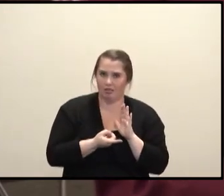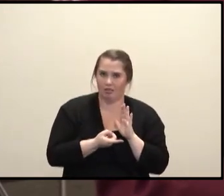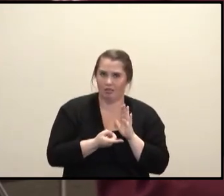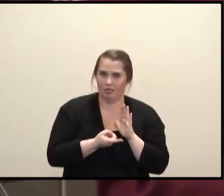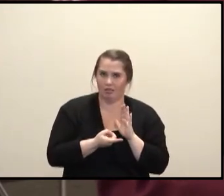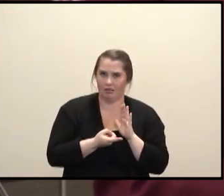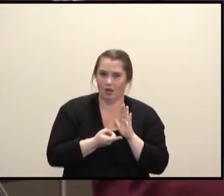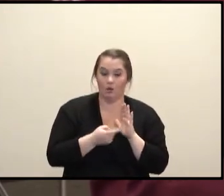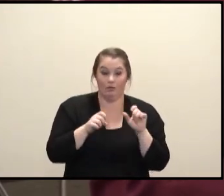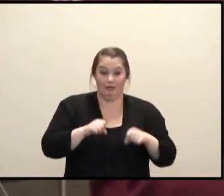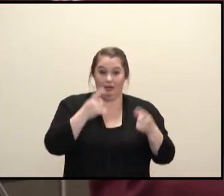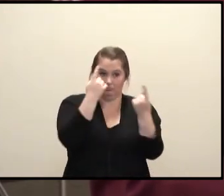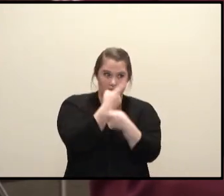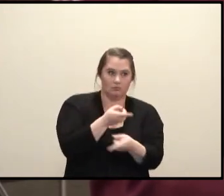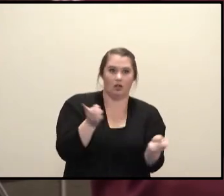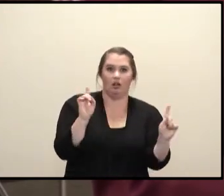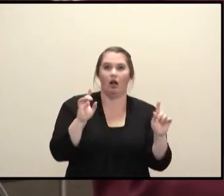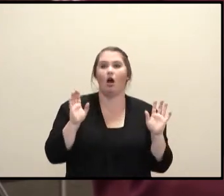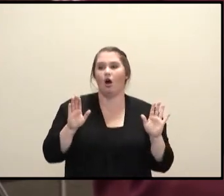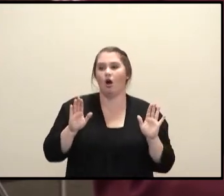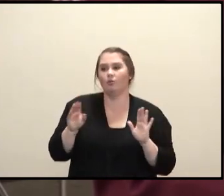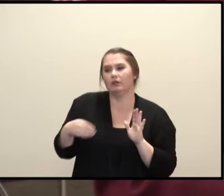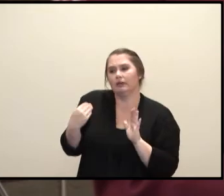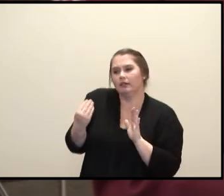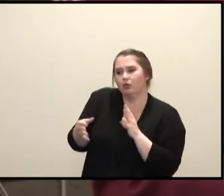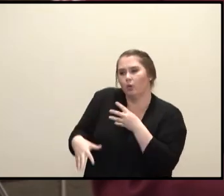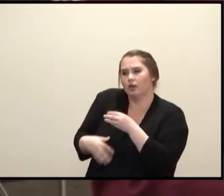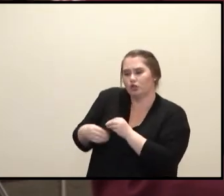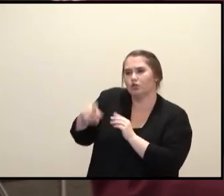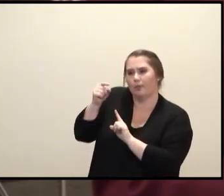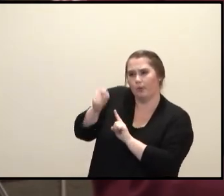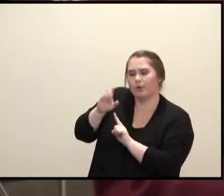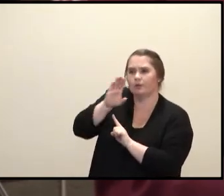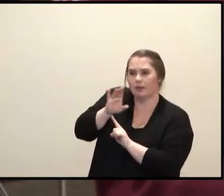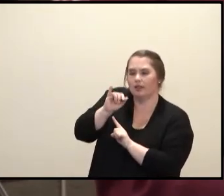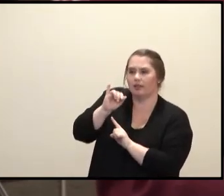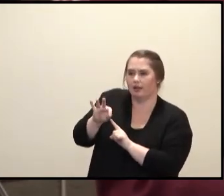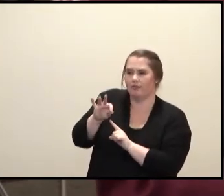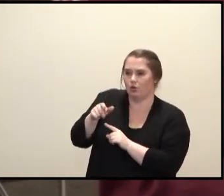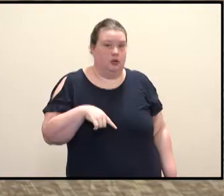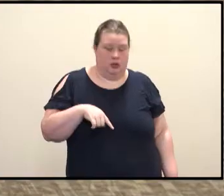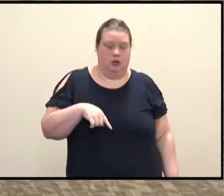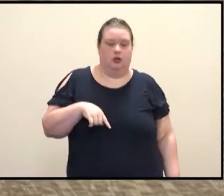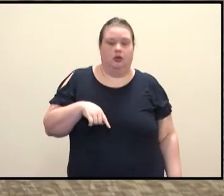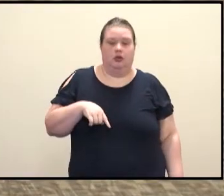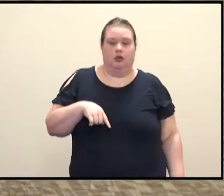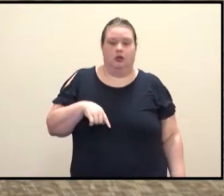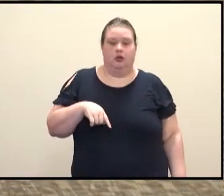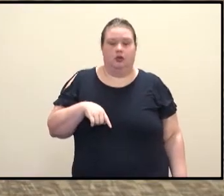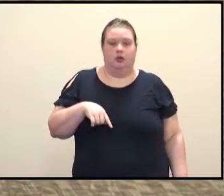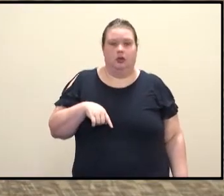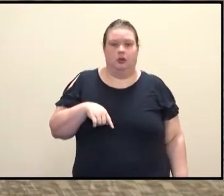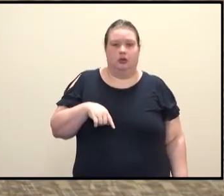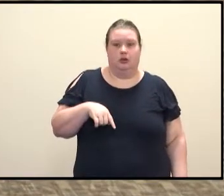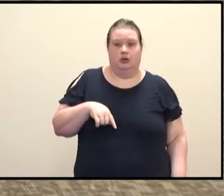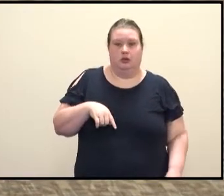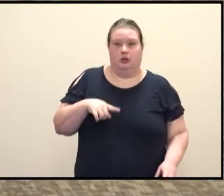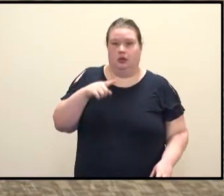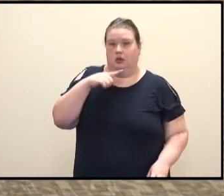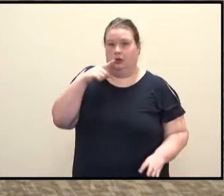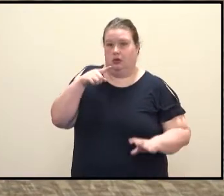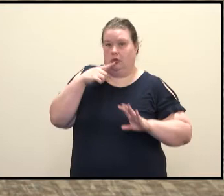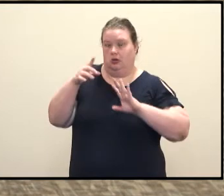in the RFP, we're going to give you extra points if you're local. What has been said